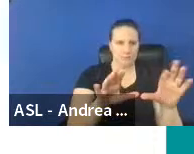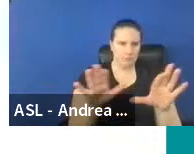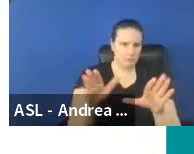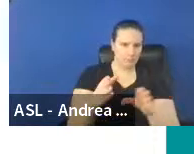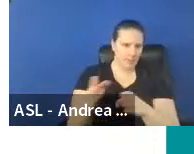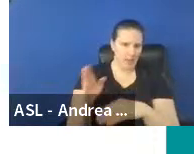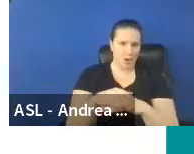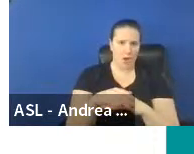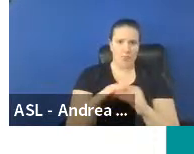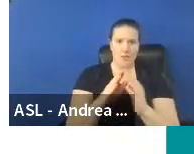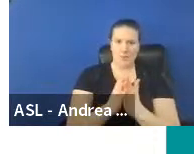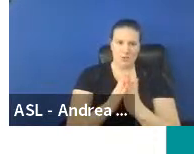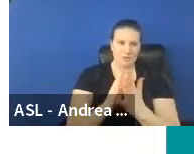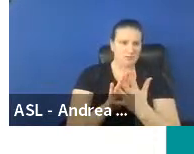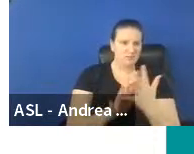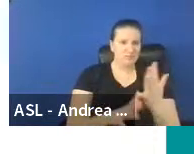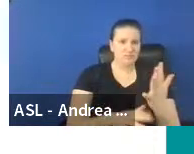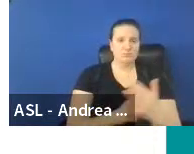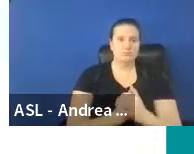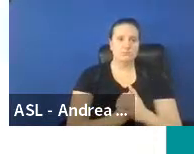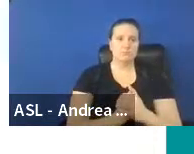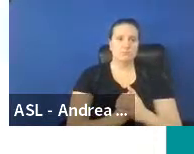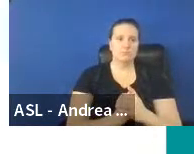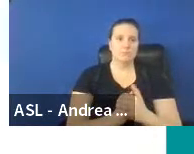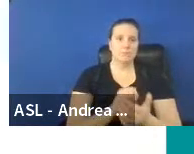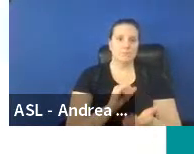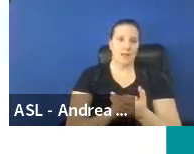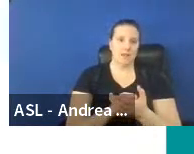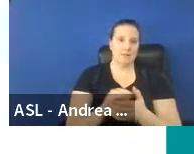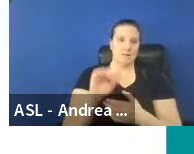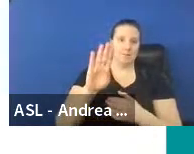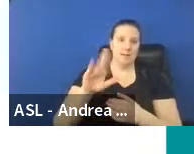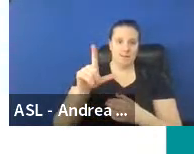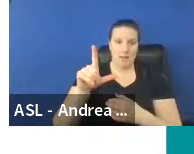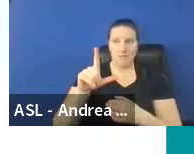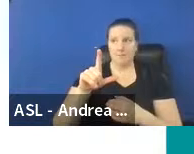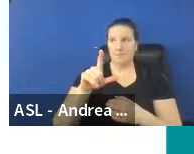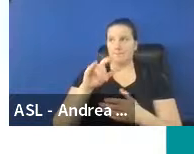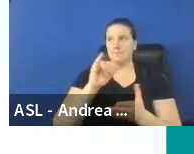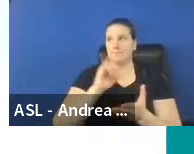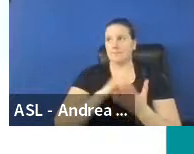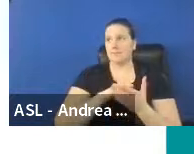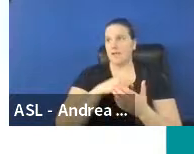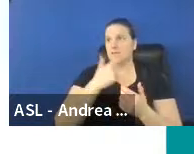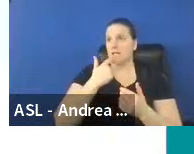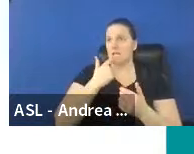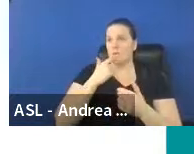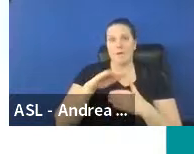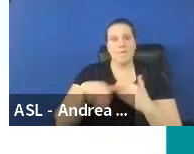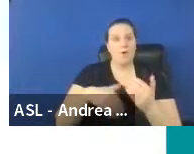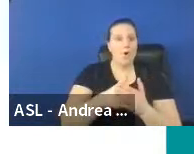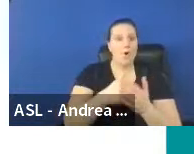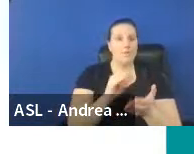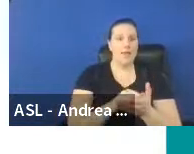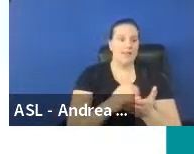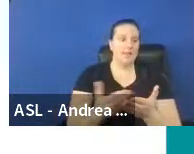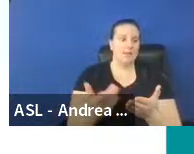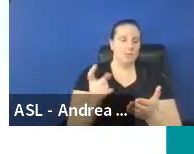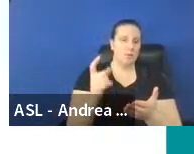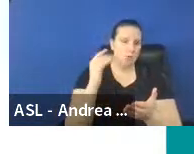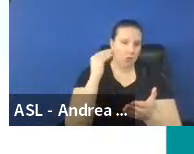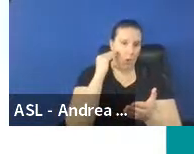the books, that's the baseline, saying that we have all these things that we know we're going to